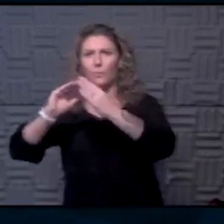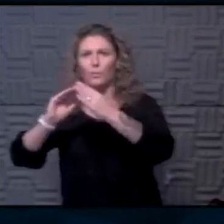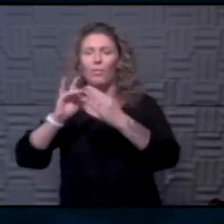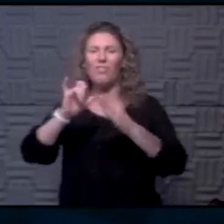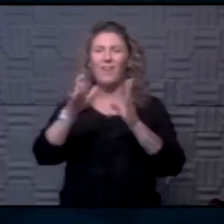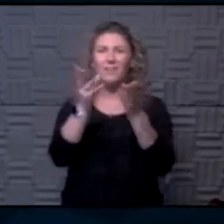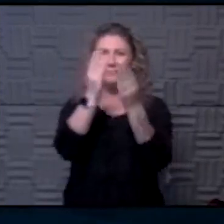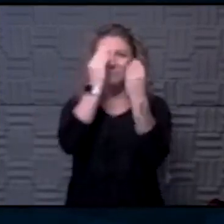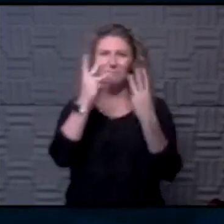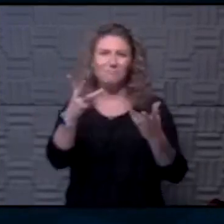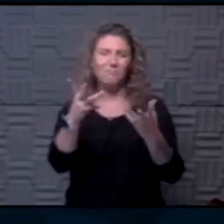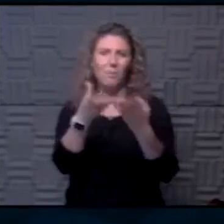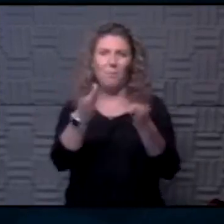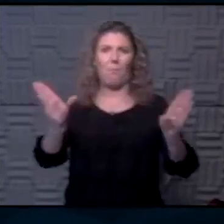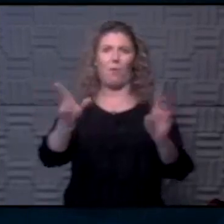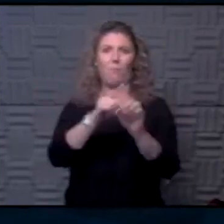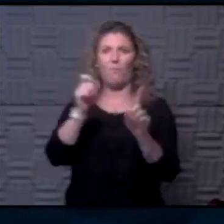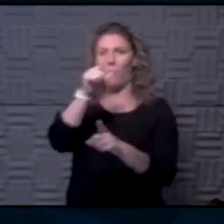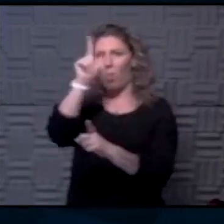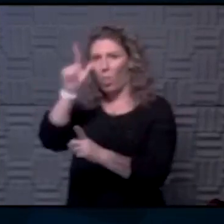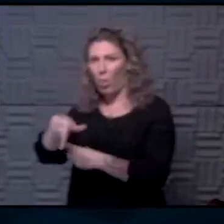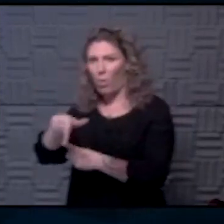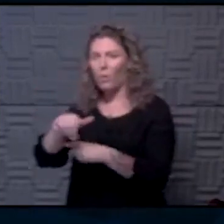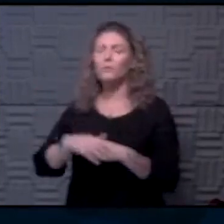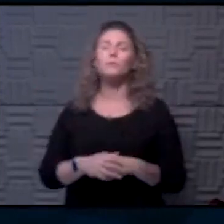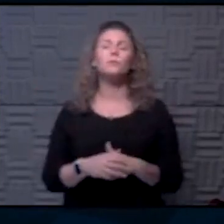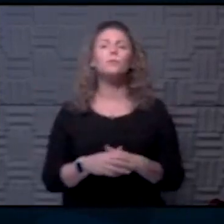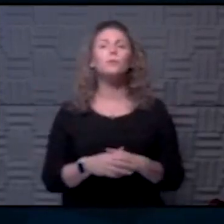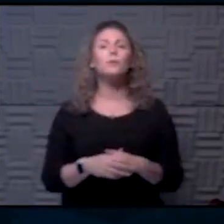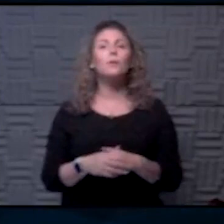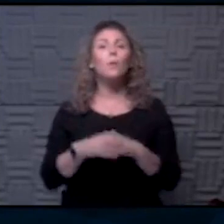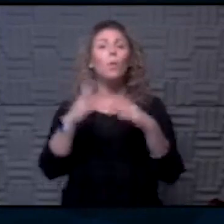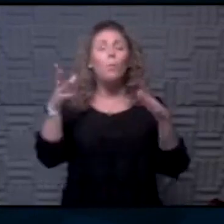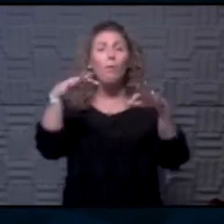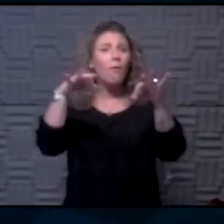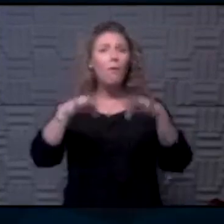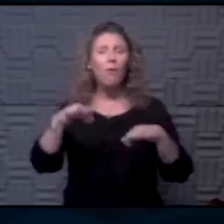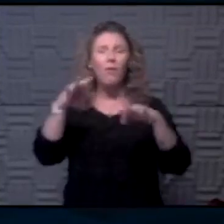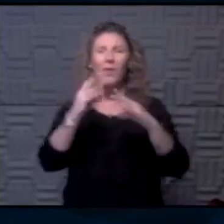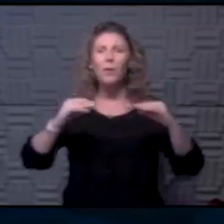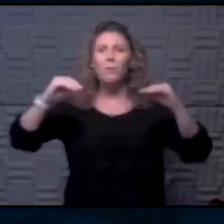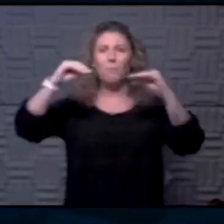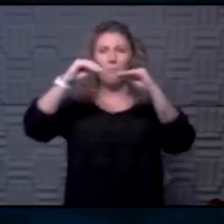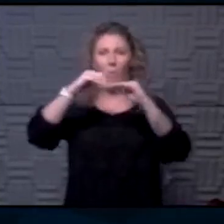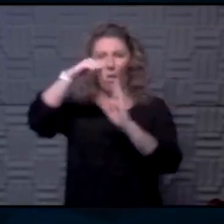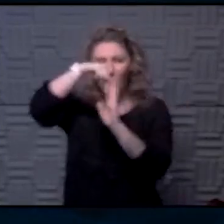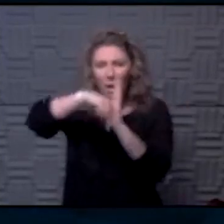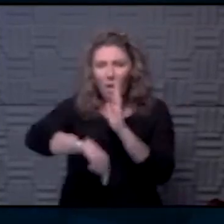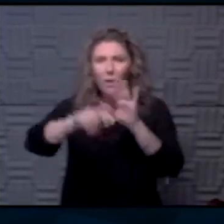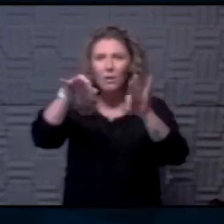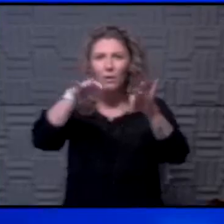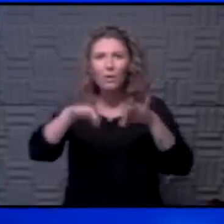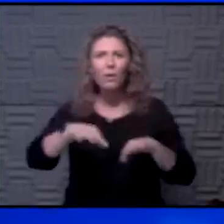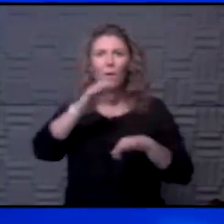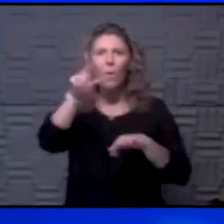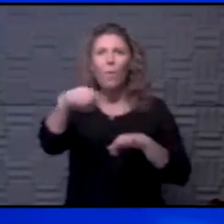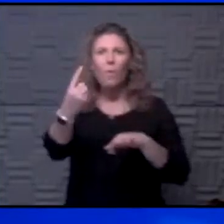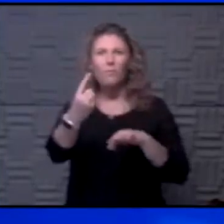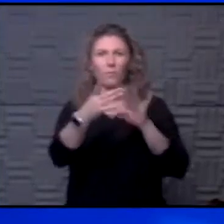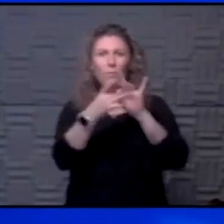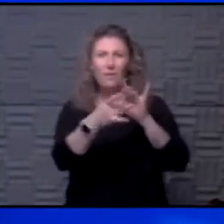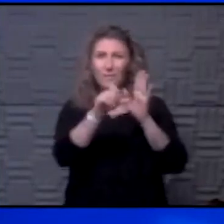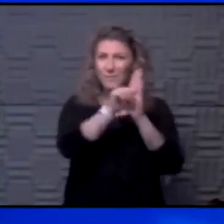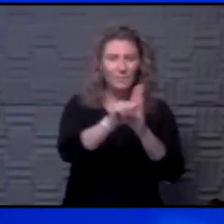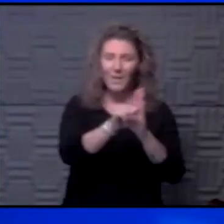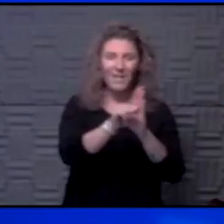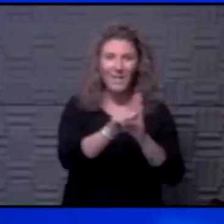from Lawrence, but it tells more of the story than just symptomatic testing. And by that I